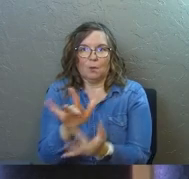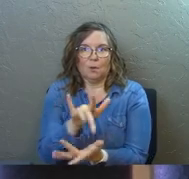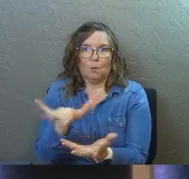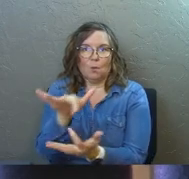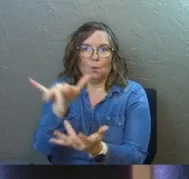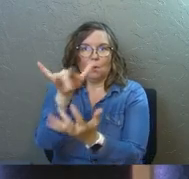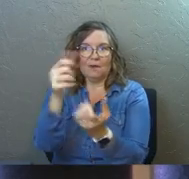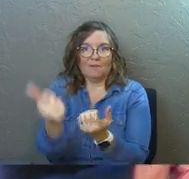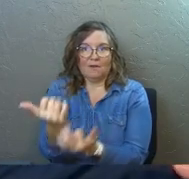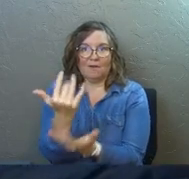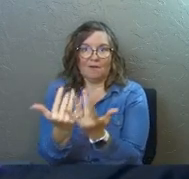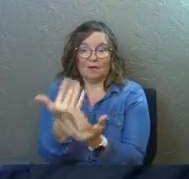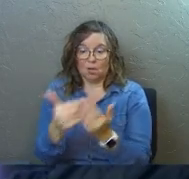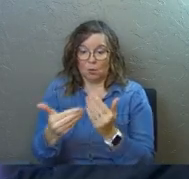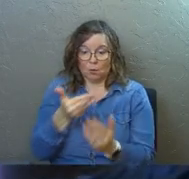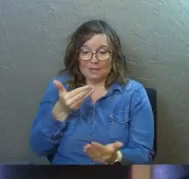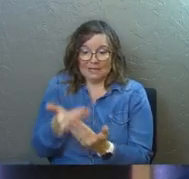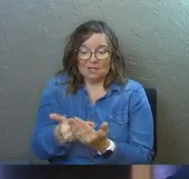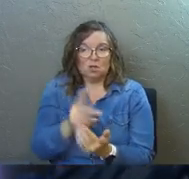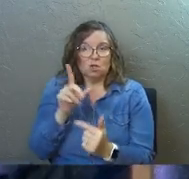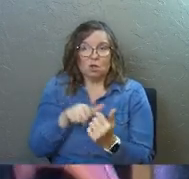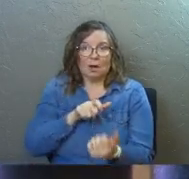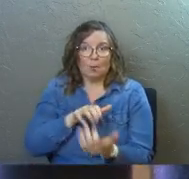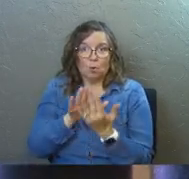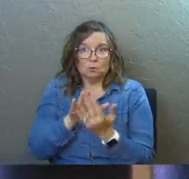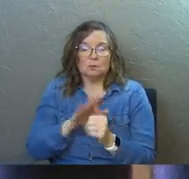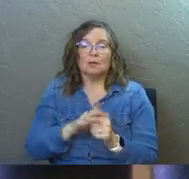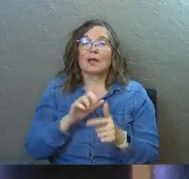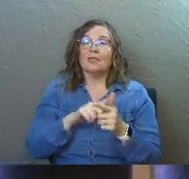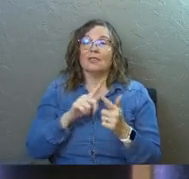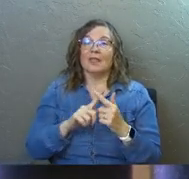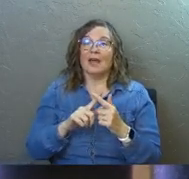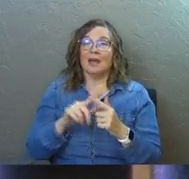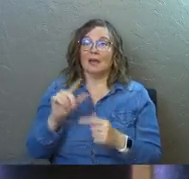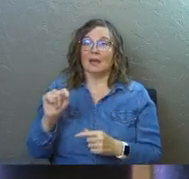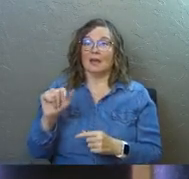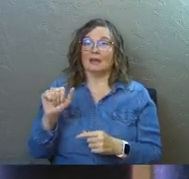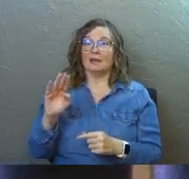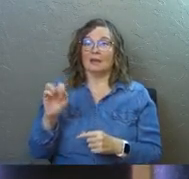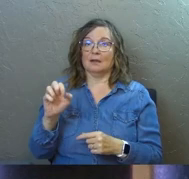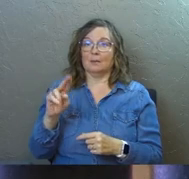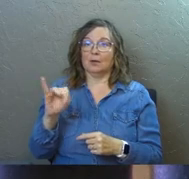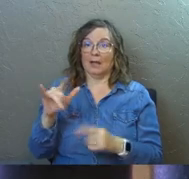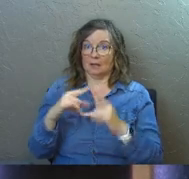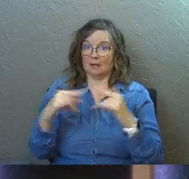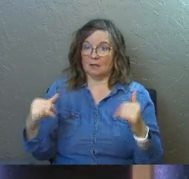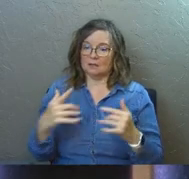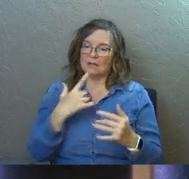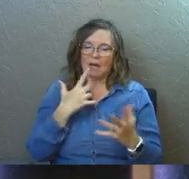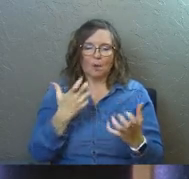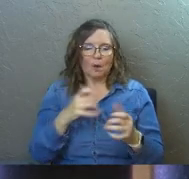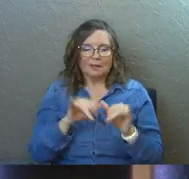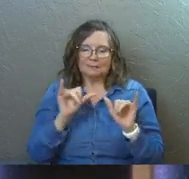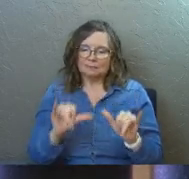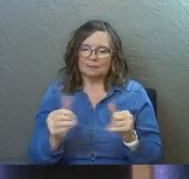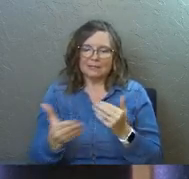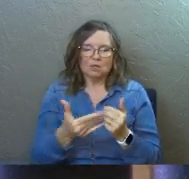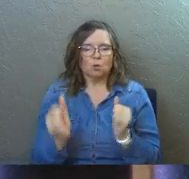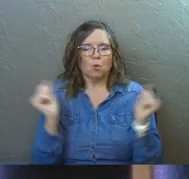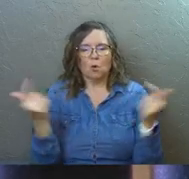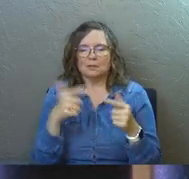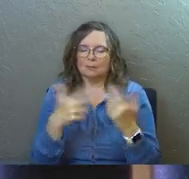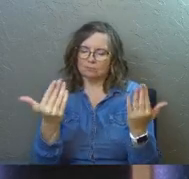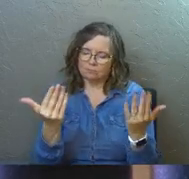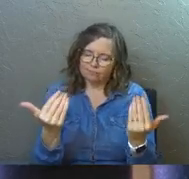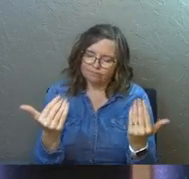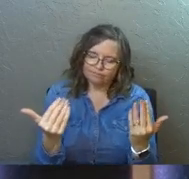coming near. But even though he was near, it was unapproachable. Then in the tabernacle, God said, I want to be near you all the time, and I want you to be able to